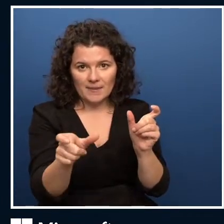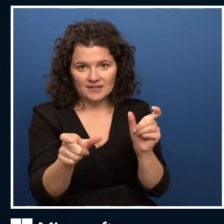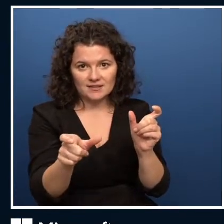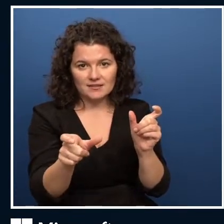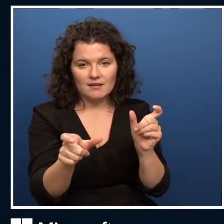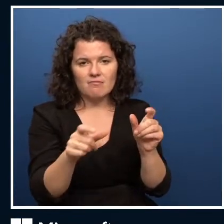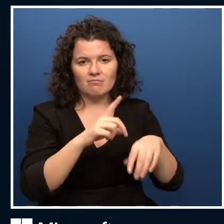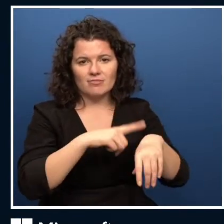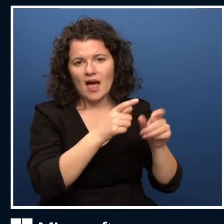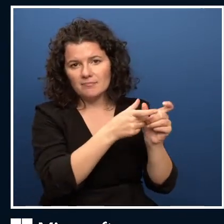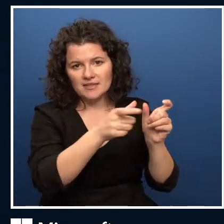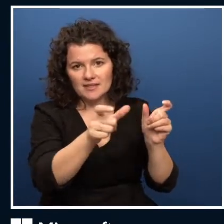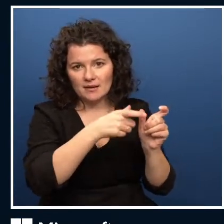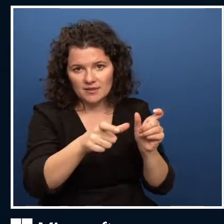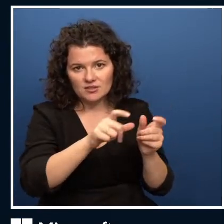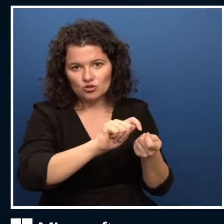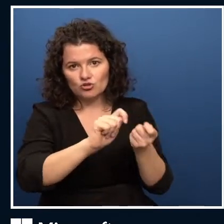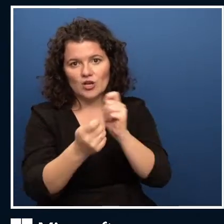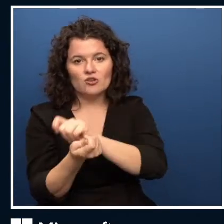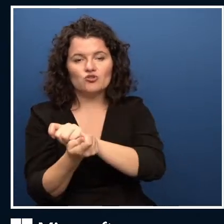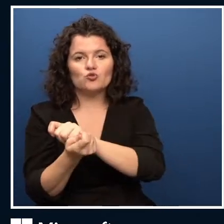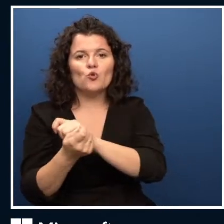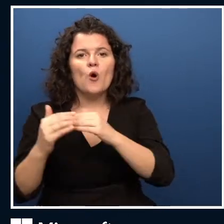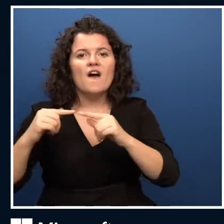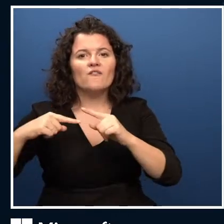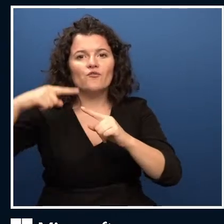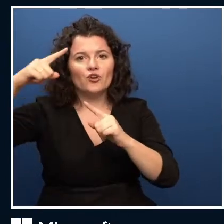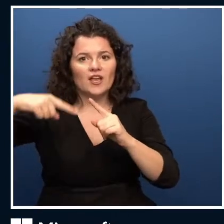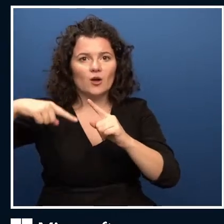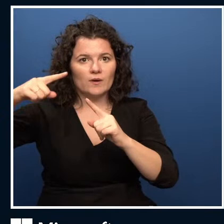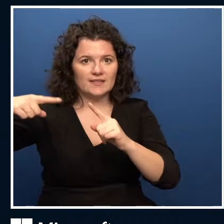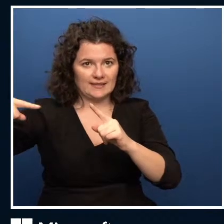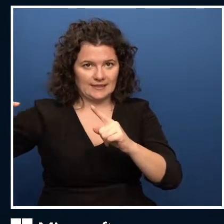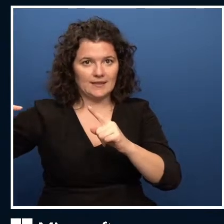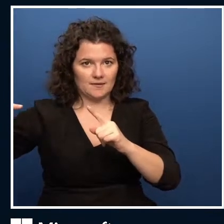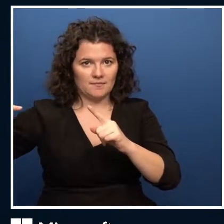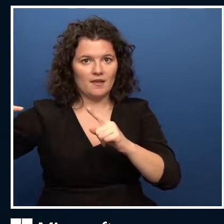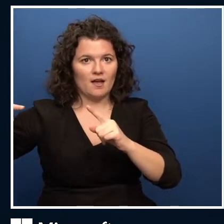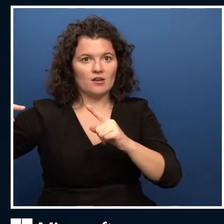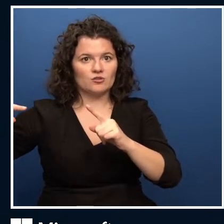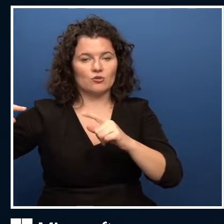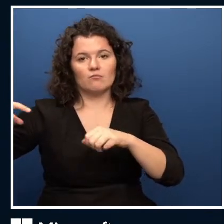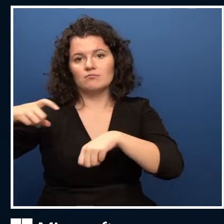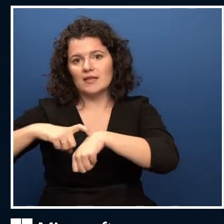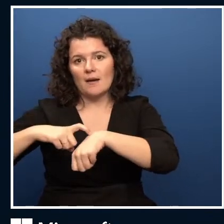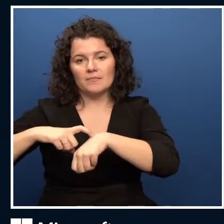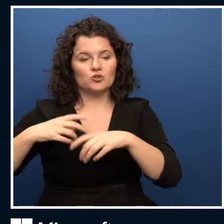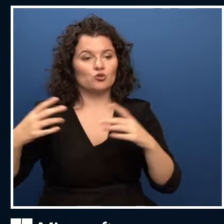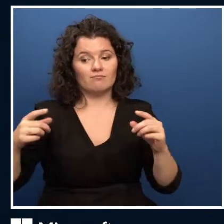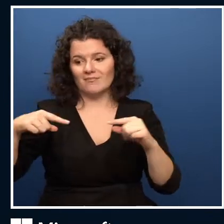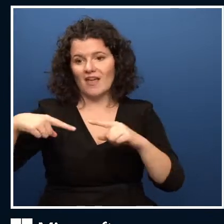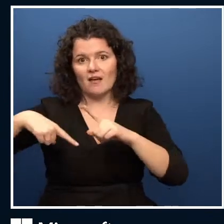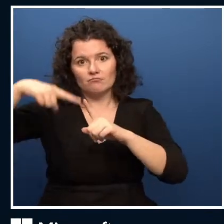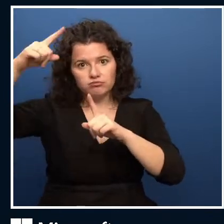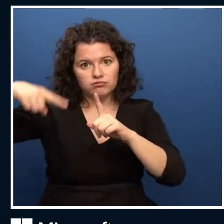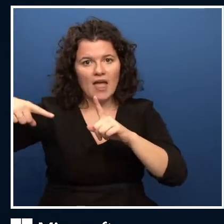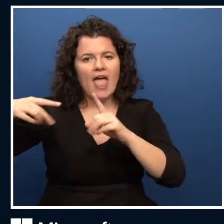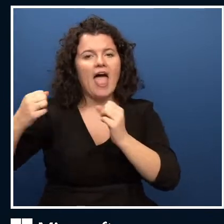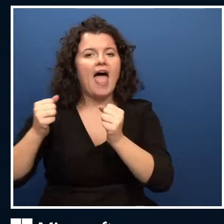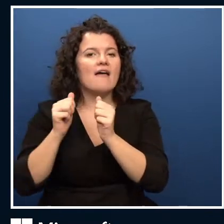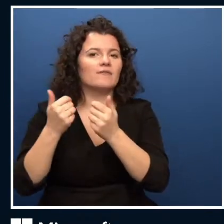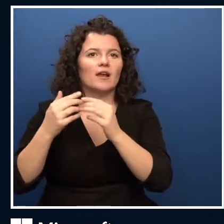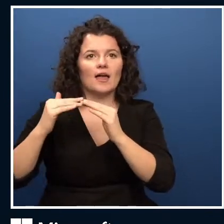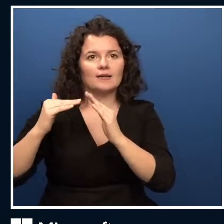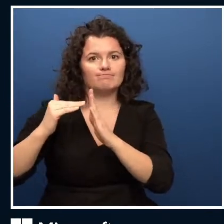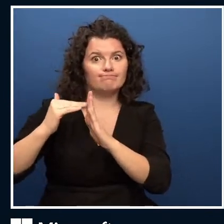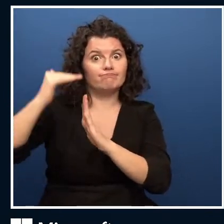what components of frequency are giving how much value and strength to